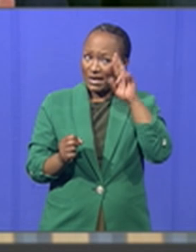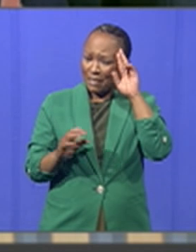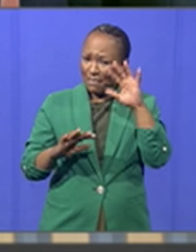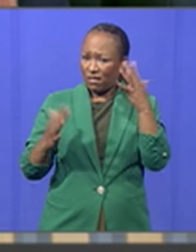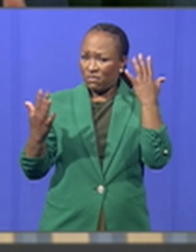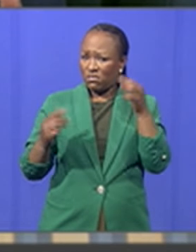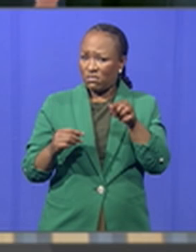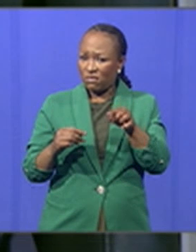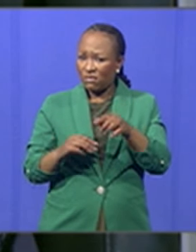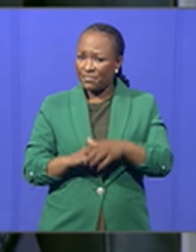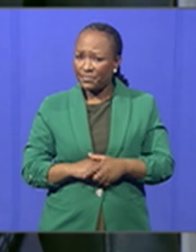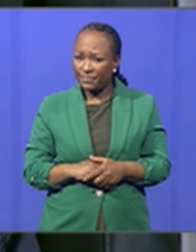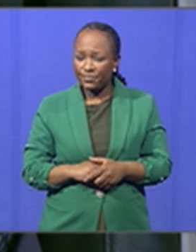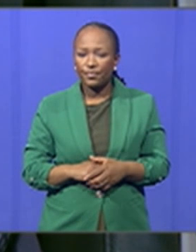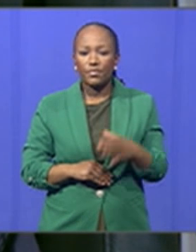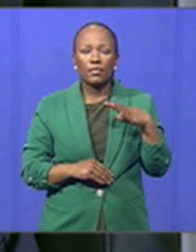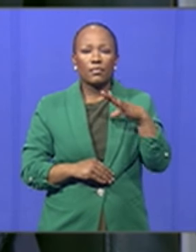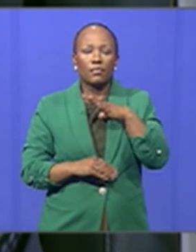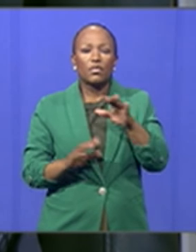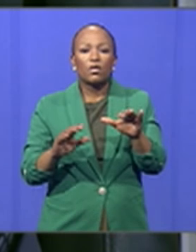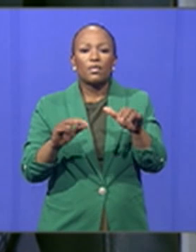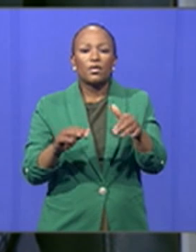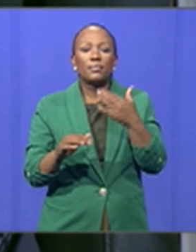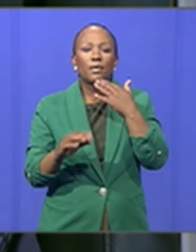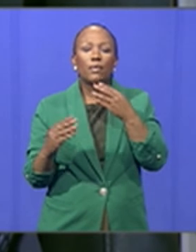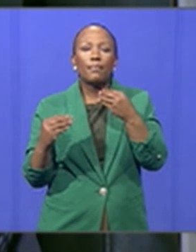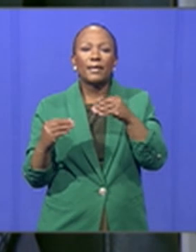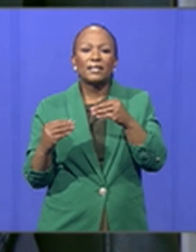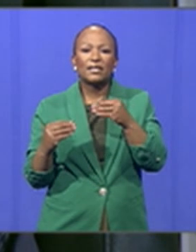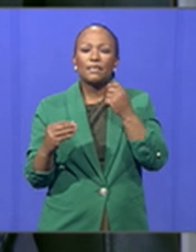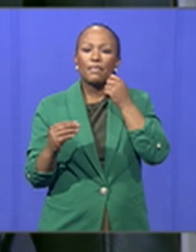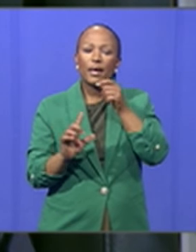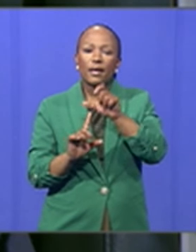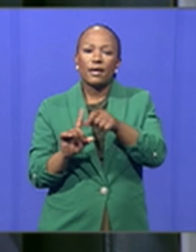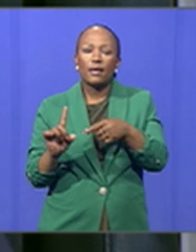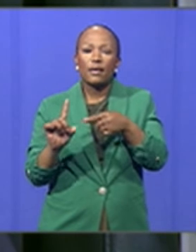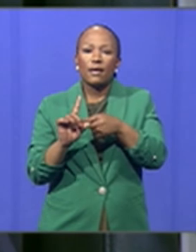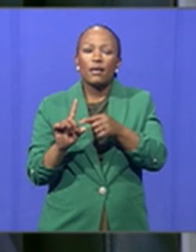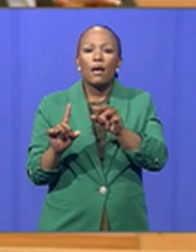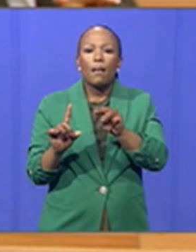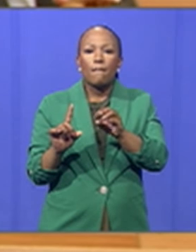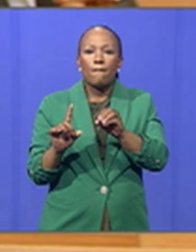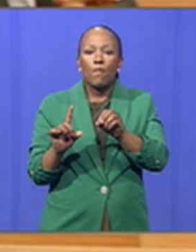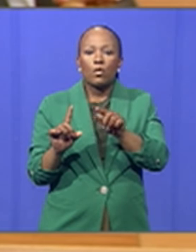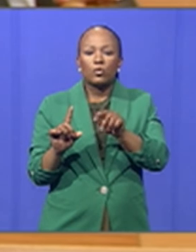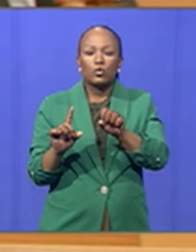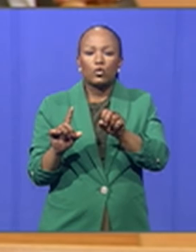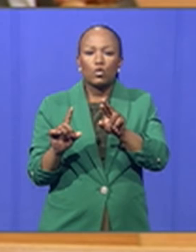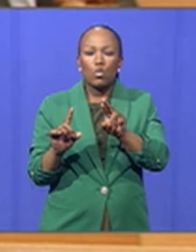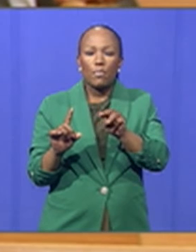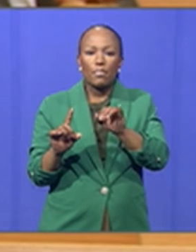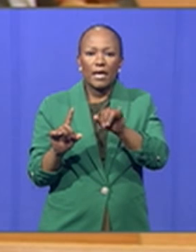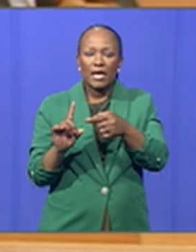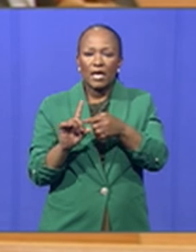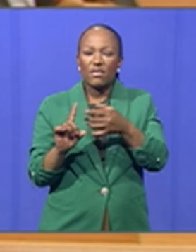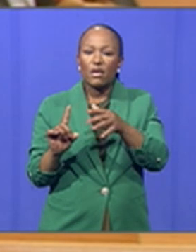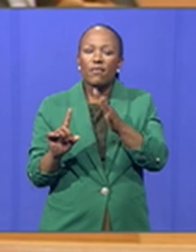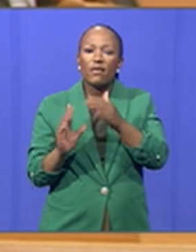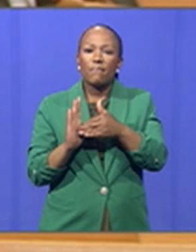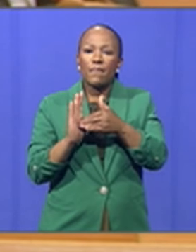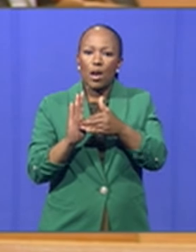bjalo komišene e lebile go bohlatse bja go ama rakgwebo Steve Mutsumi tabeng ya gore o rometše diranta tše dimilione tše 5